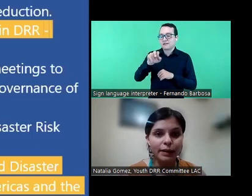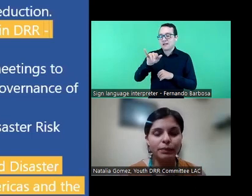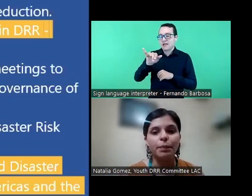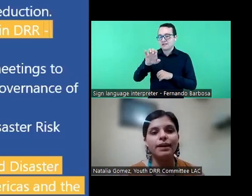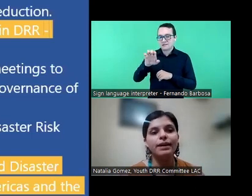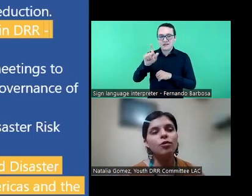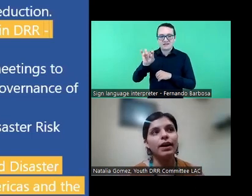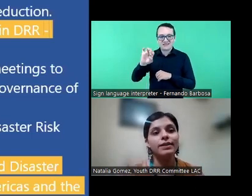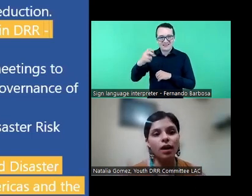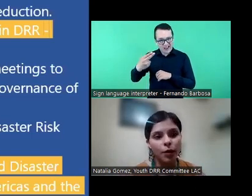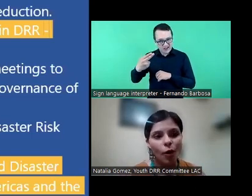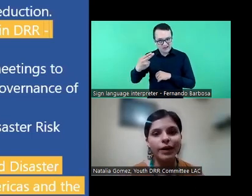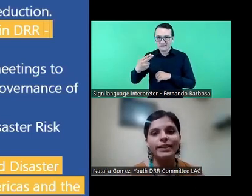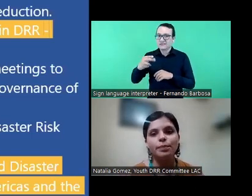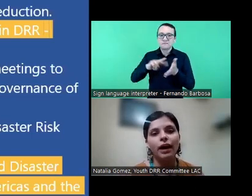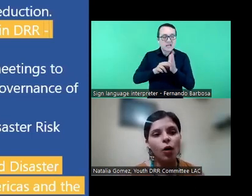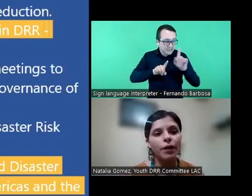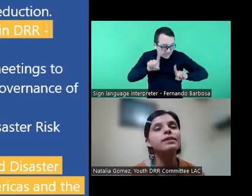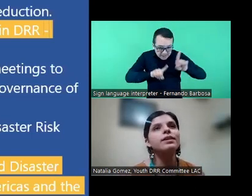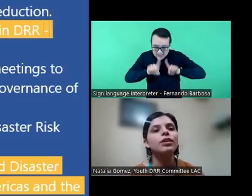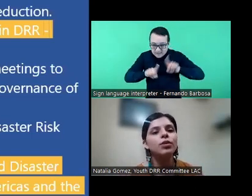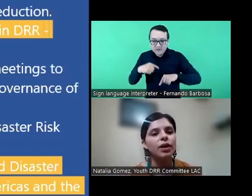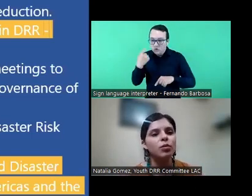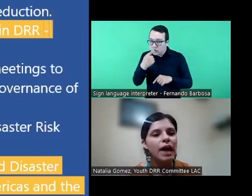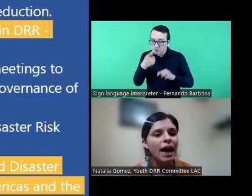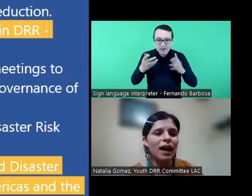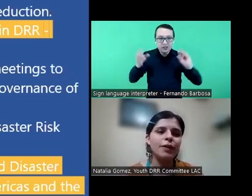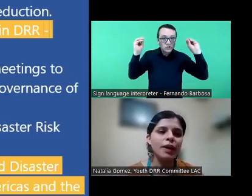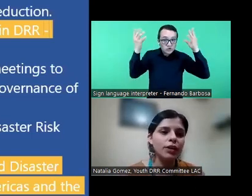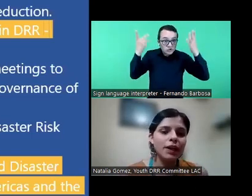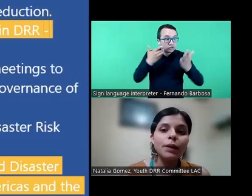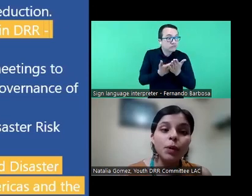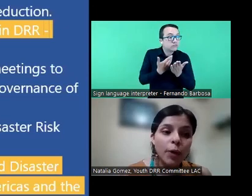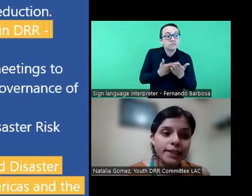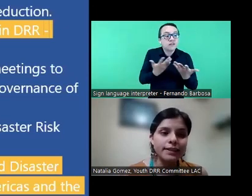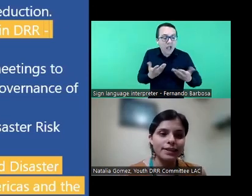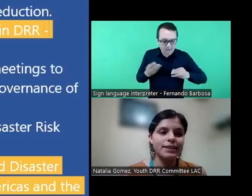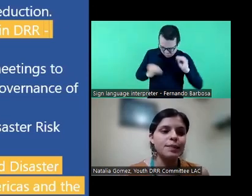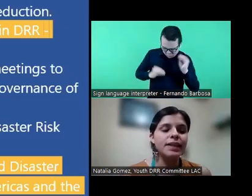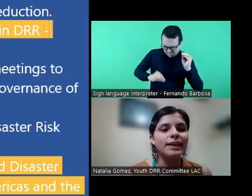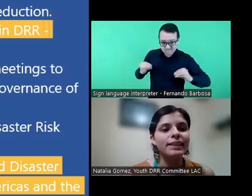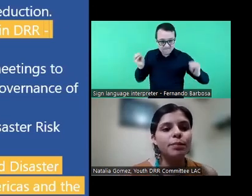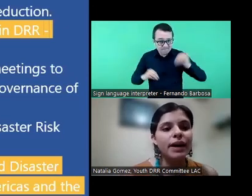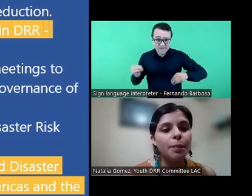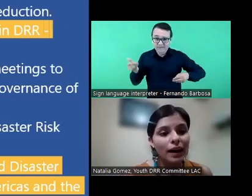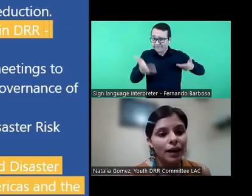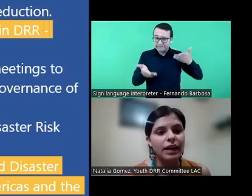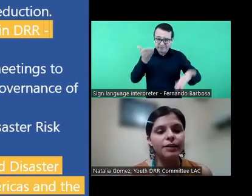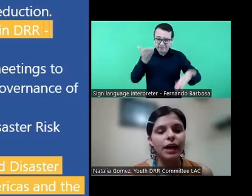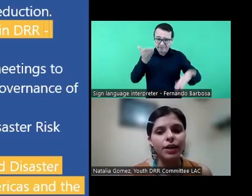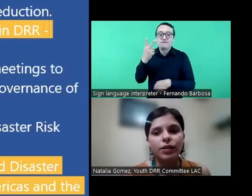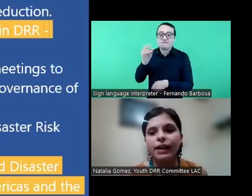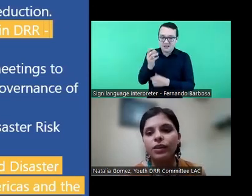resilience take, which was a early alert lecture where we had around 20 proposals